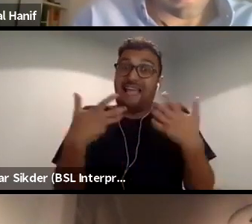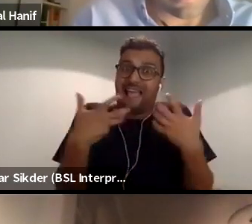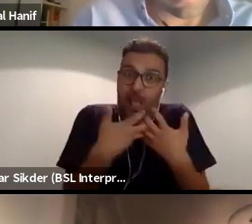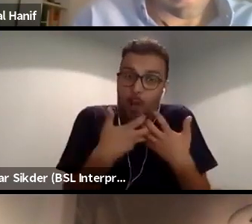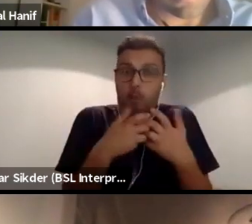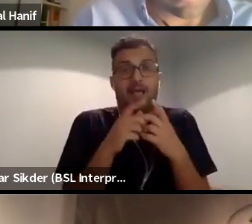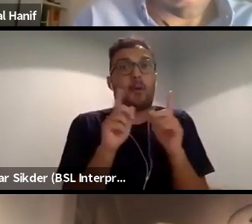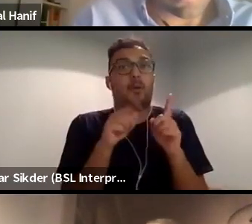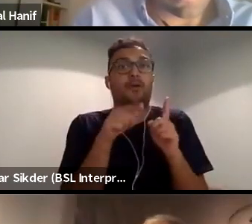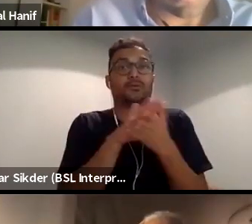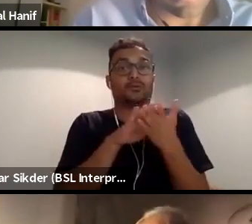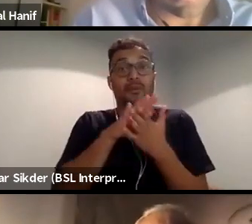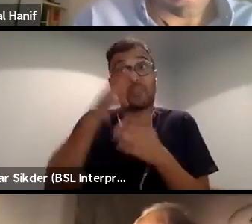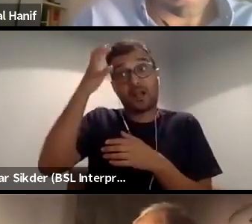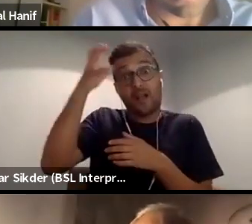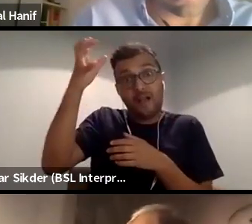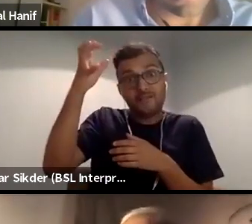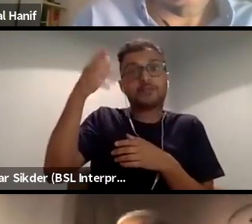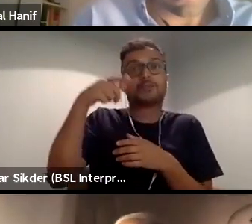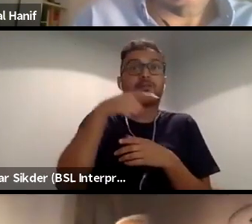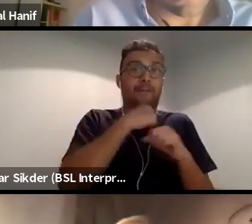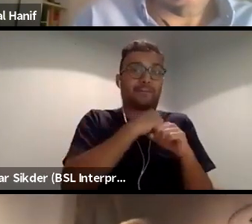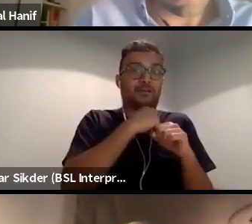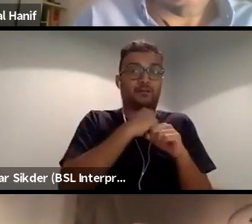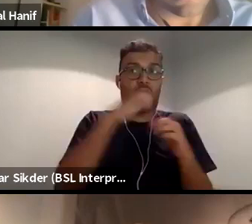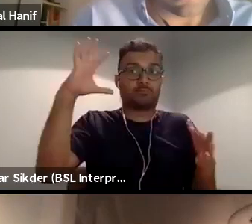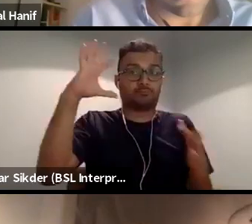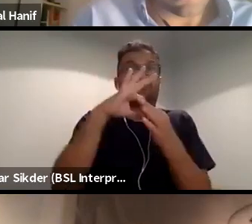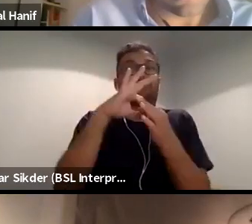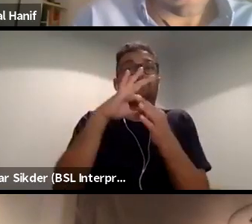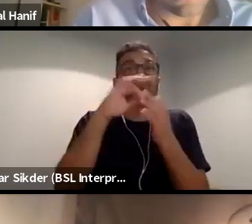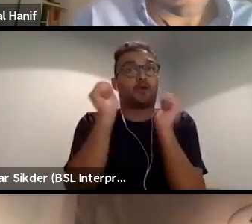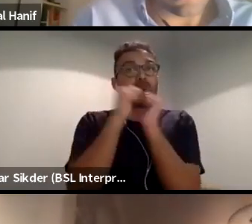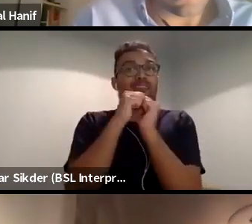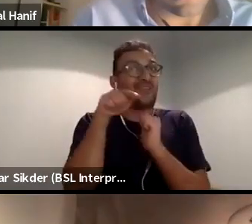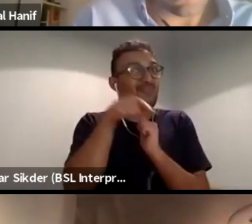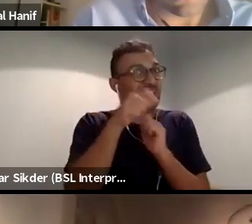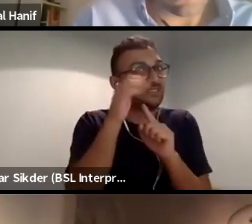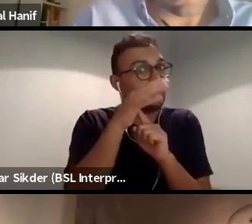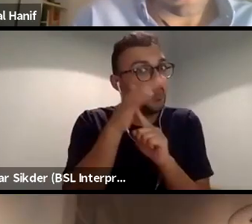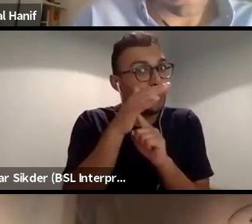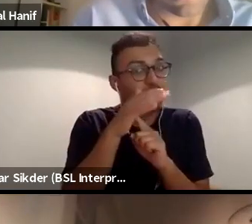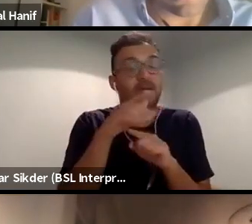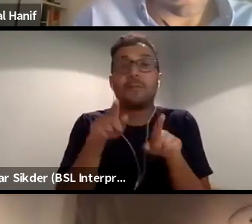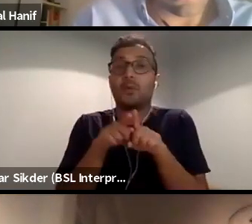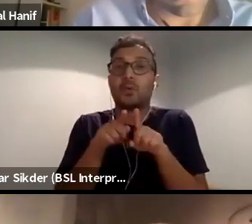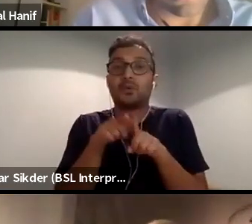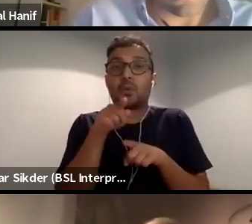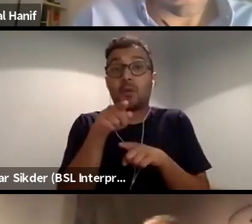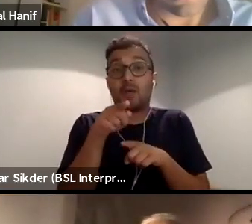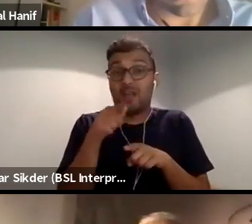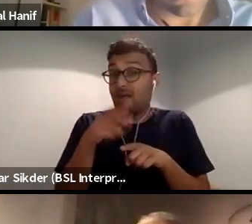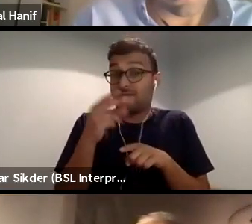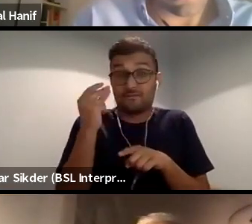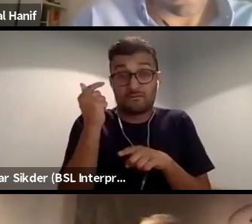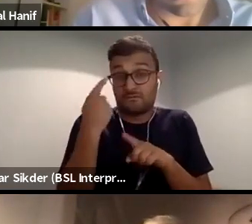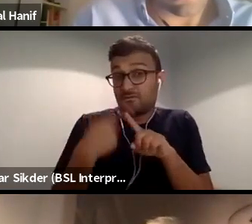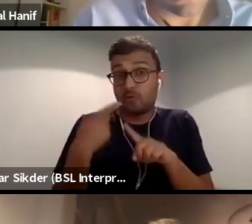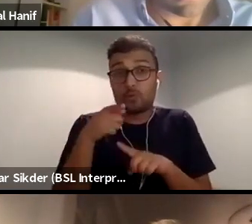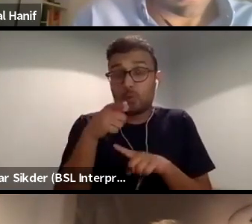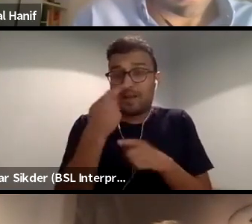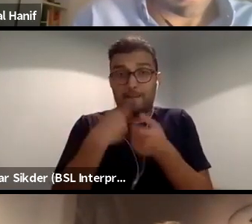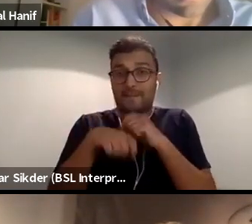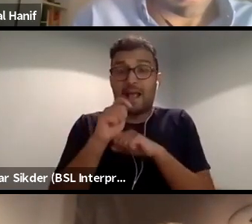the issue very rapidly, and I want to build on what Rohit said here, very rapidly became the proliferation of